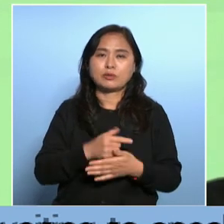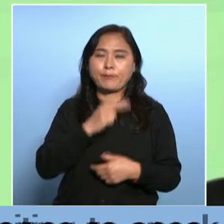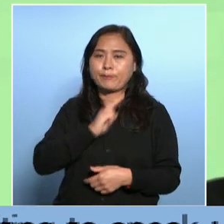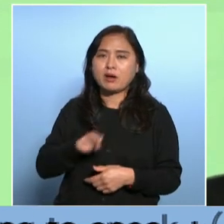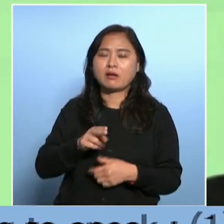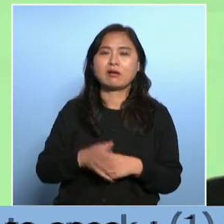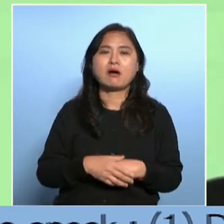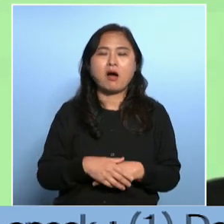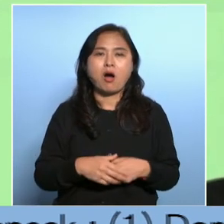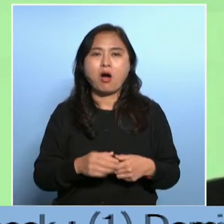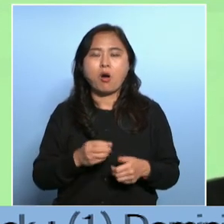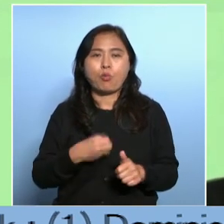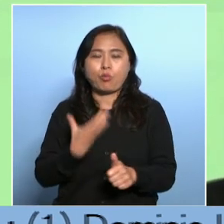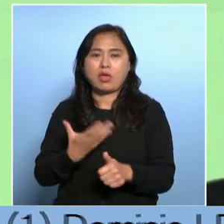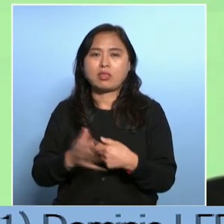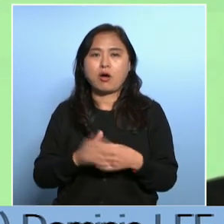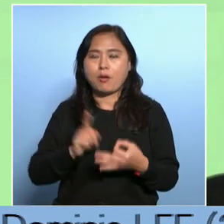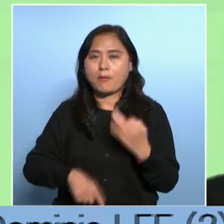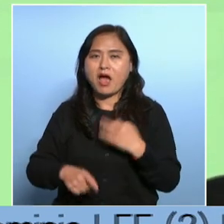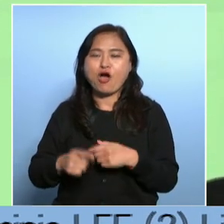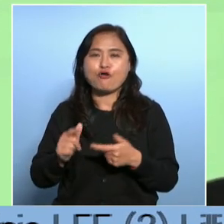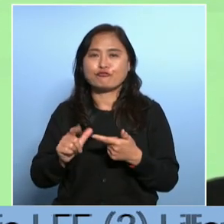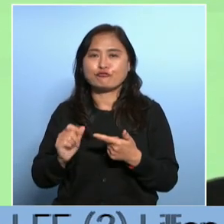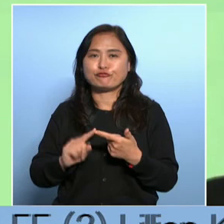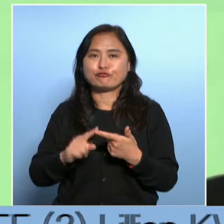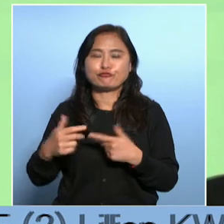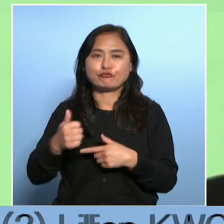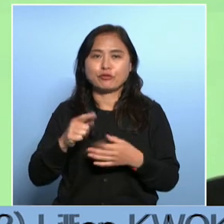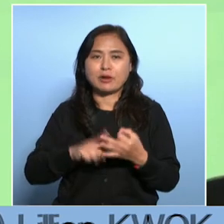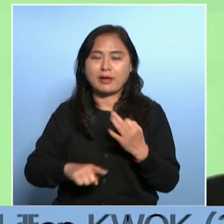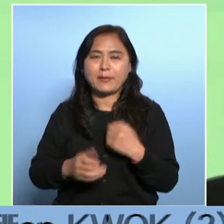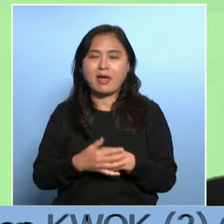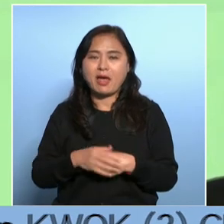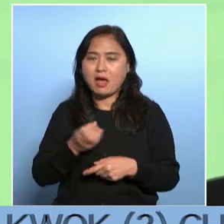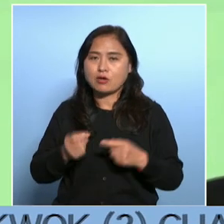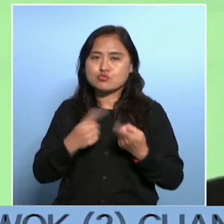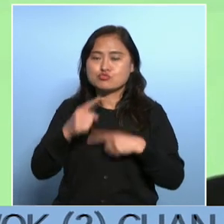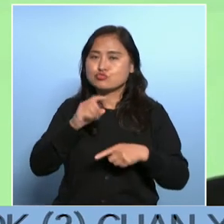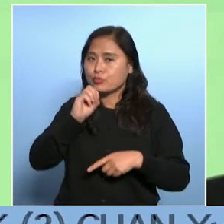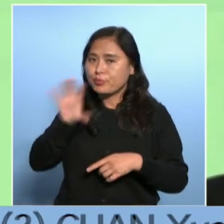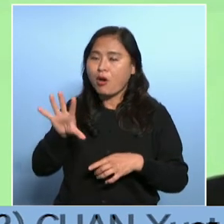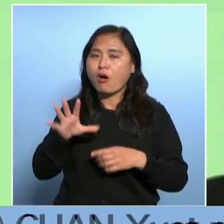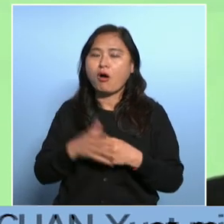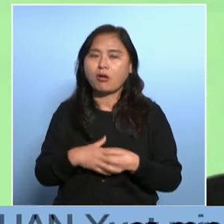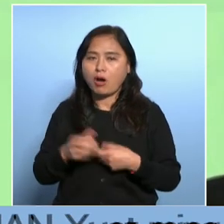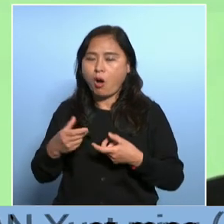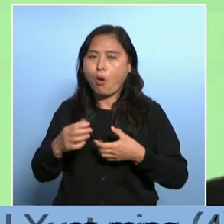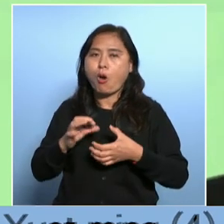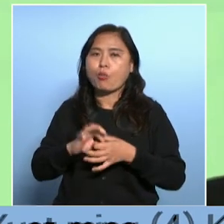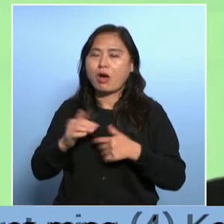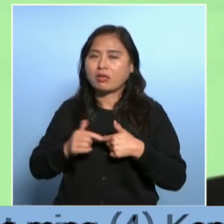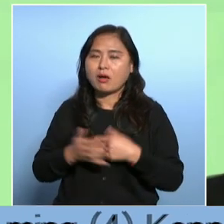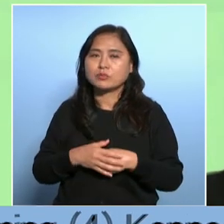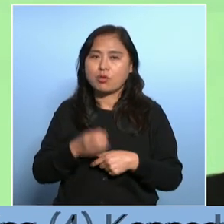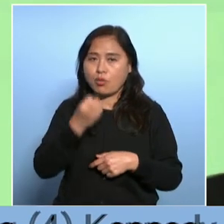offer a very his instructions on how to deal with the epidemic in Hong Kong, and